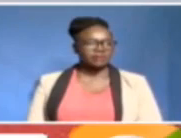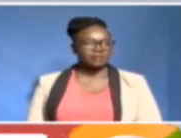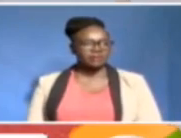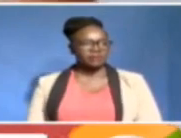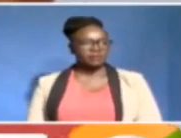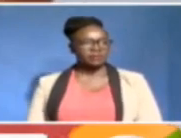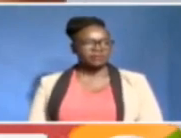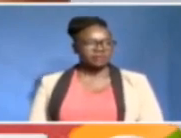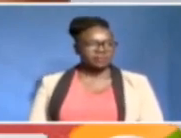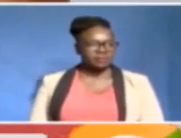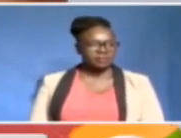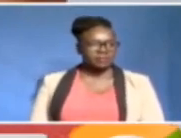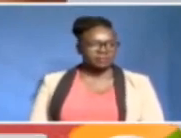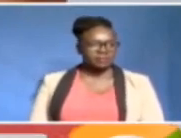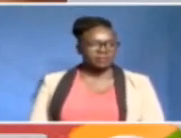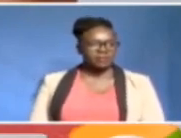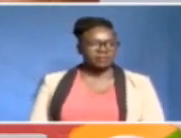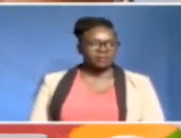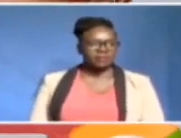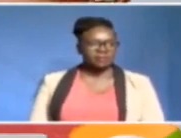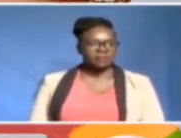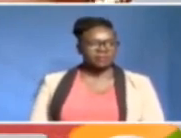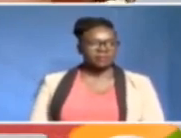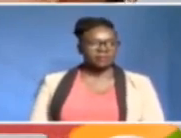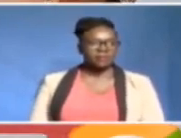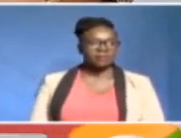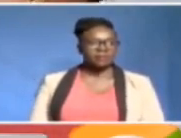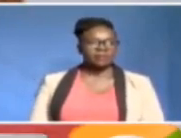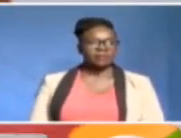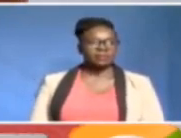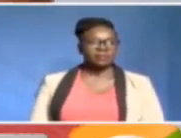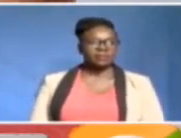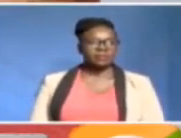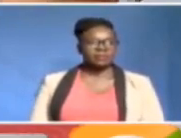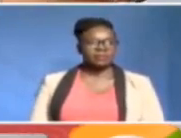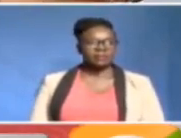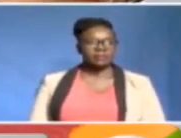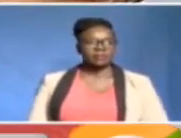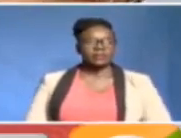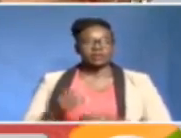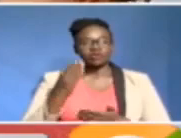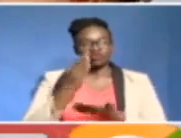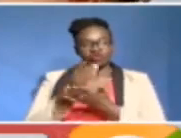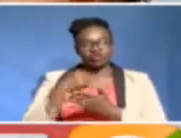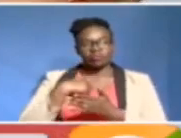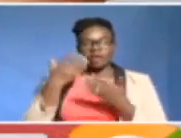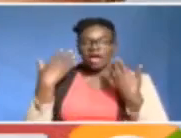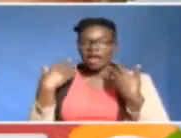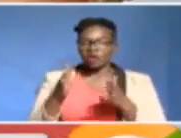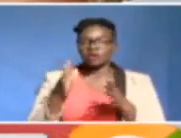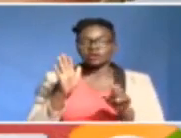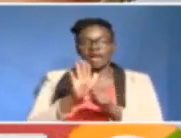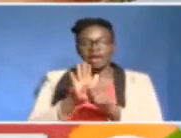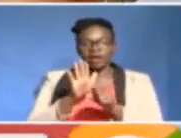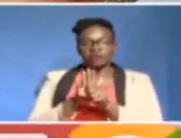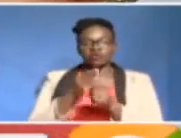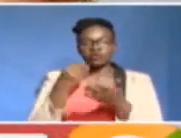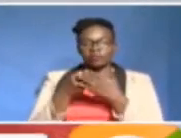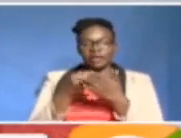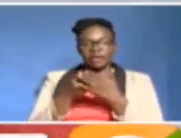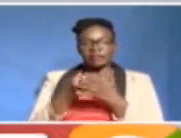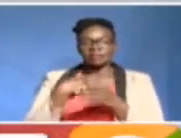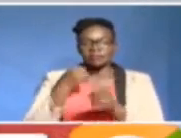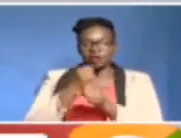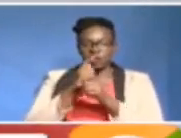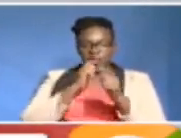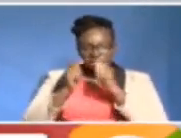millions. That is what most girls will not be told. Because sometimes I do an interview, I'm sorry to say, I did an interview with BBC 2 months prior